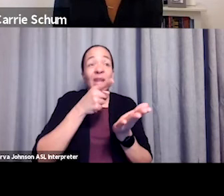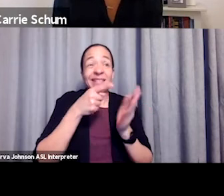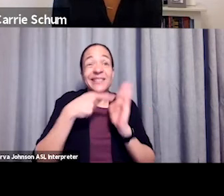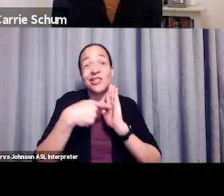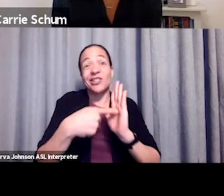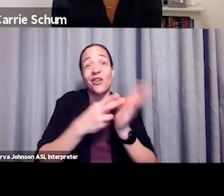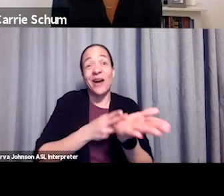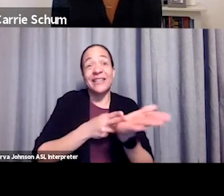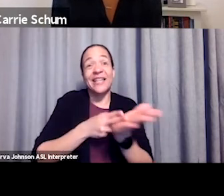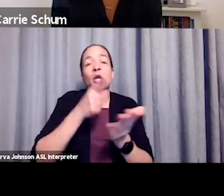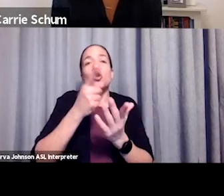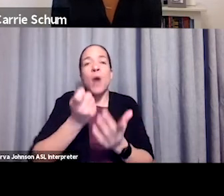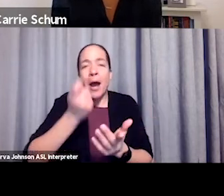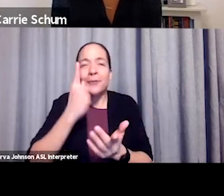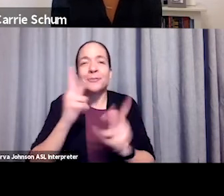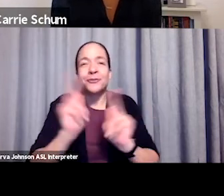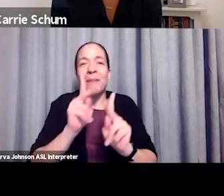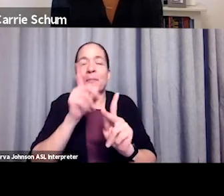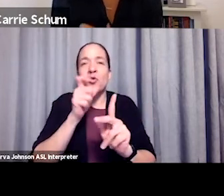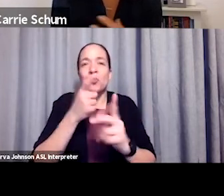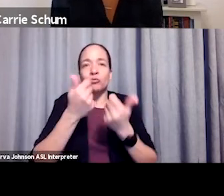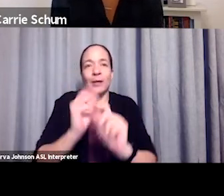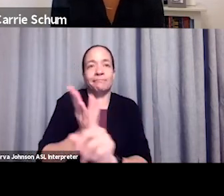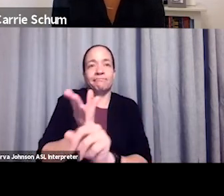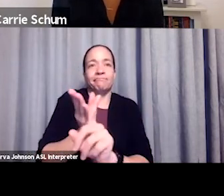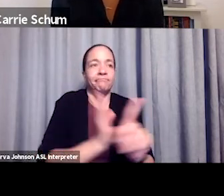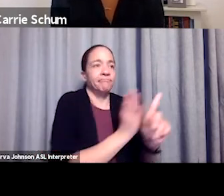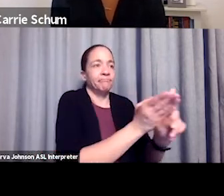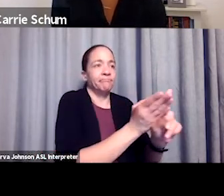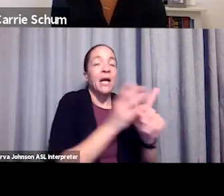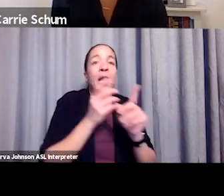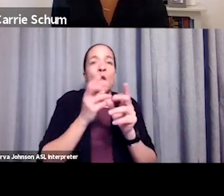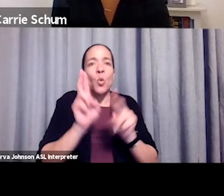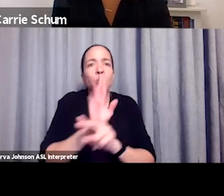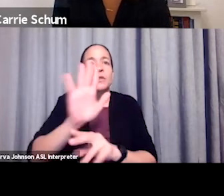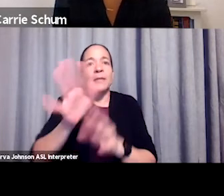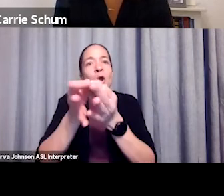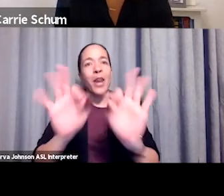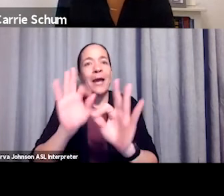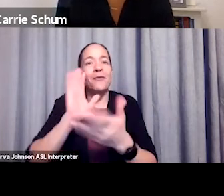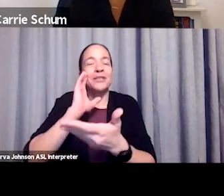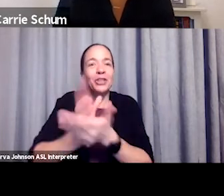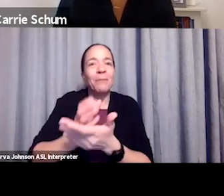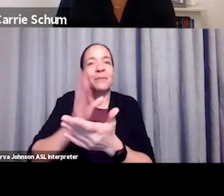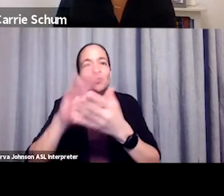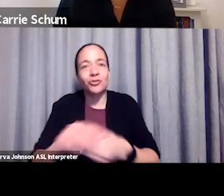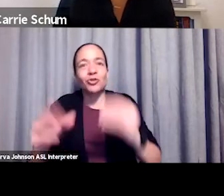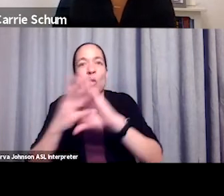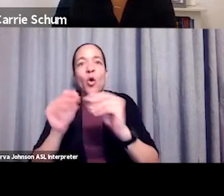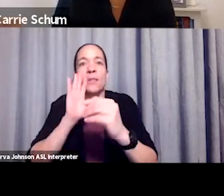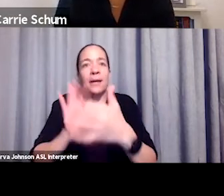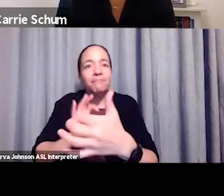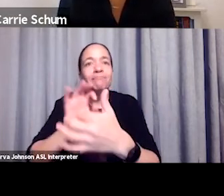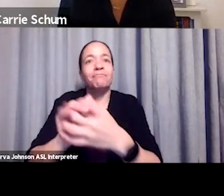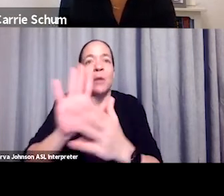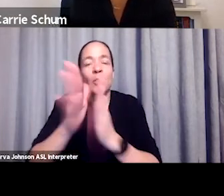deeply understand the people that you're talking to, and that you're speaking to them with language, images, and stories that really map into their motivations,